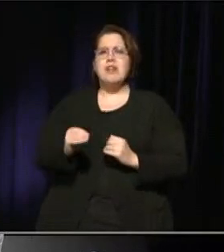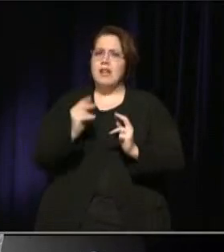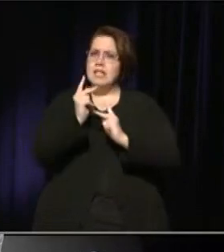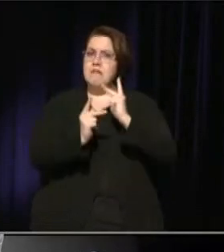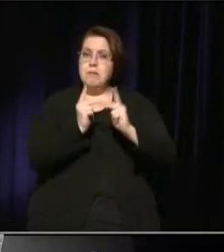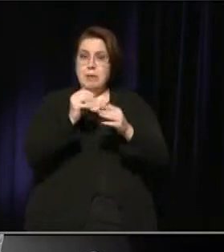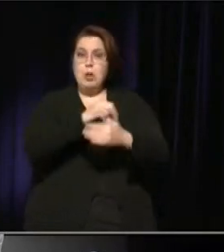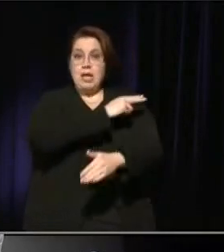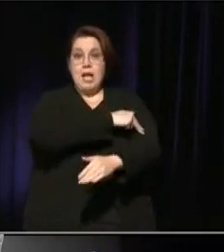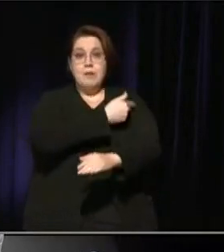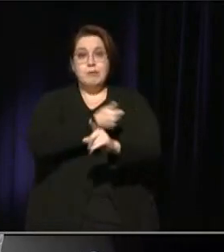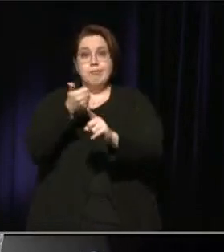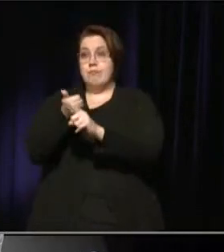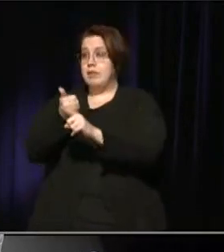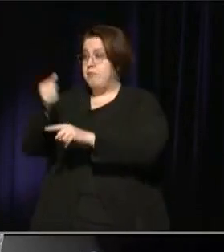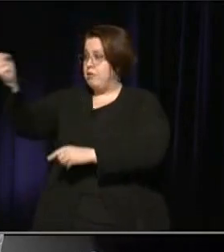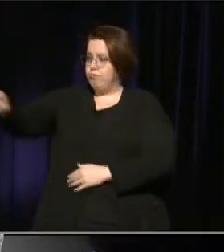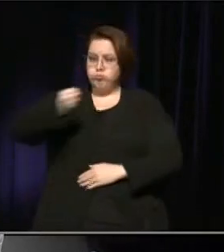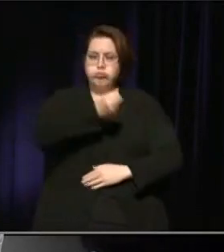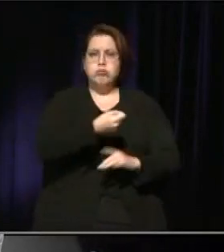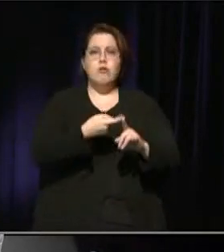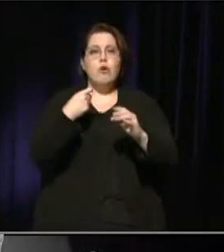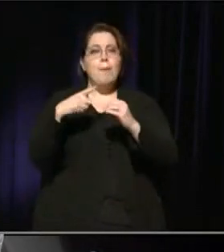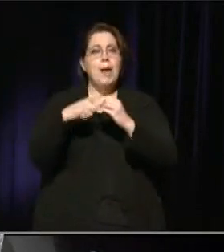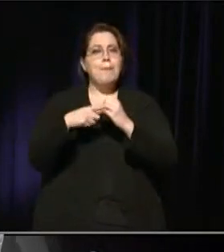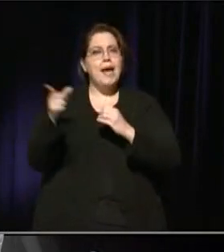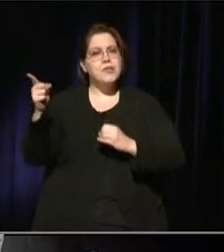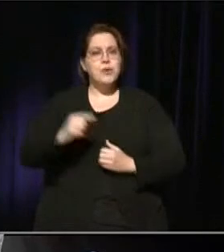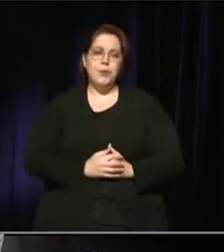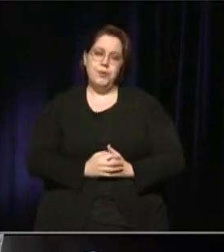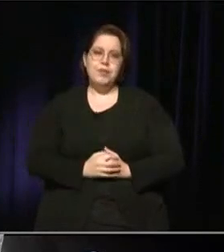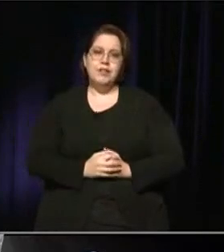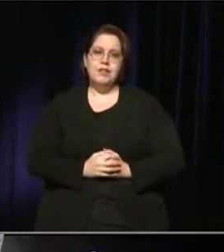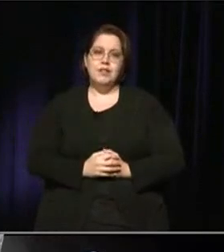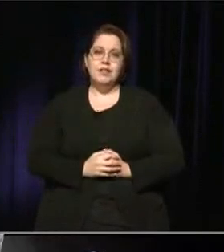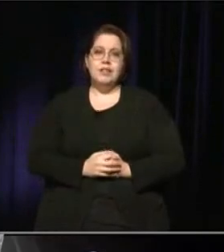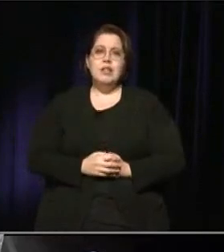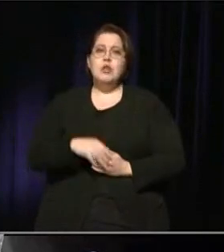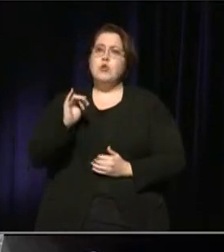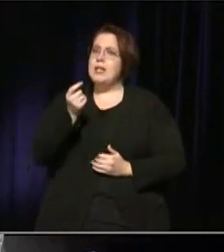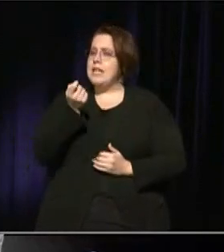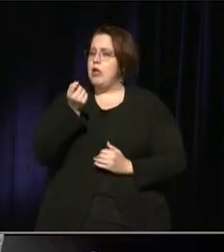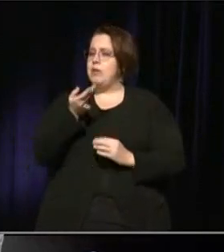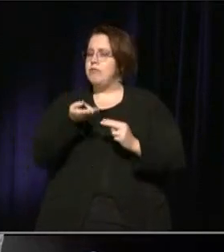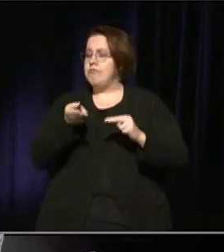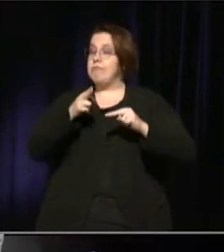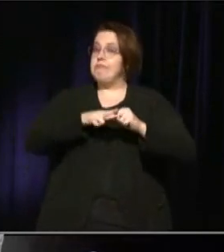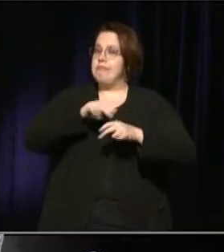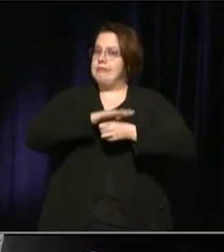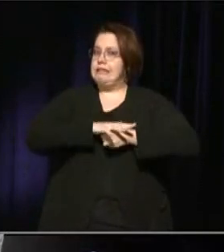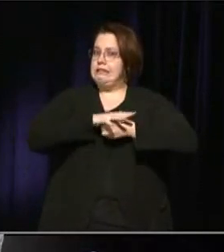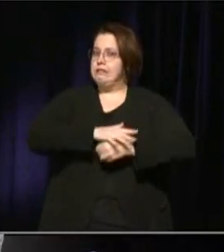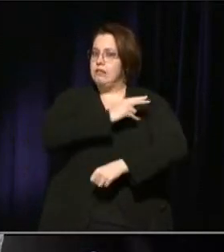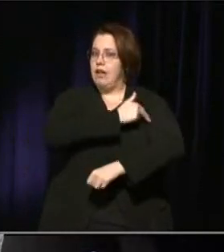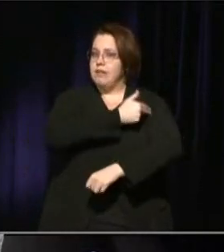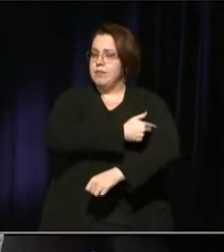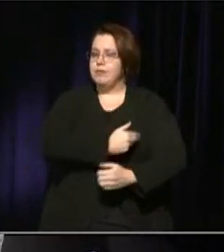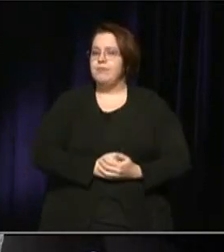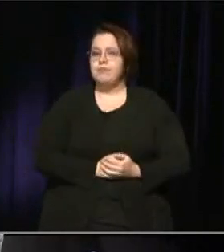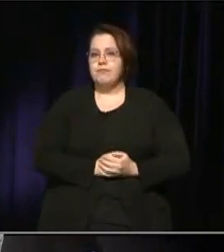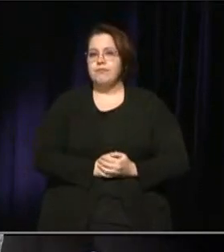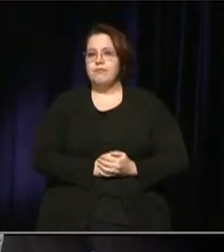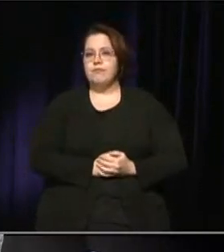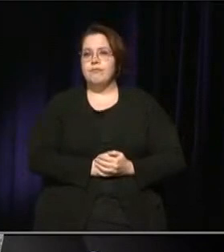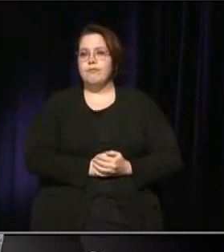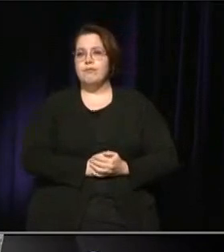are in our hospital are coming from El Paso. So that's put a little additional strain on the hospital, clocking